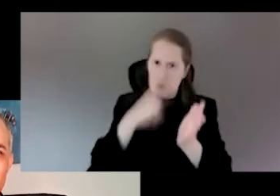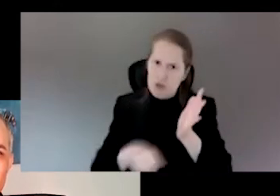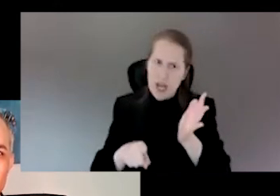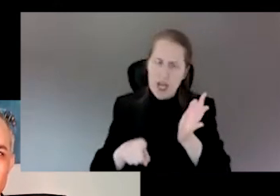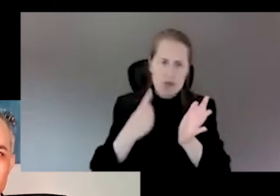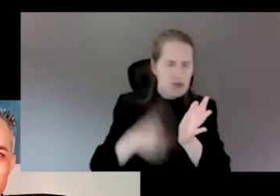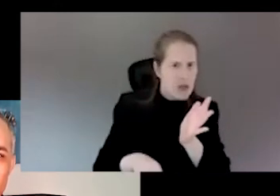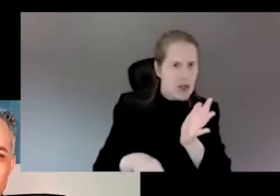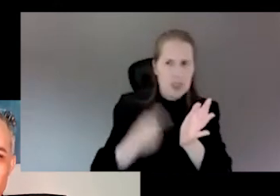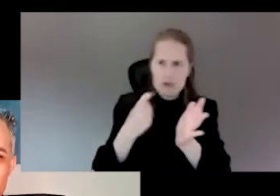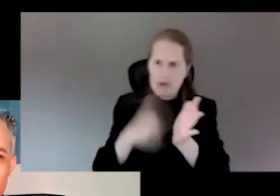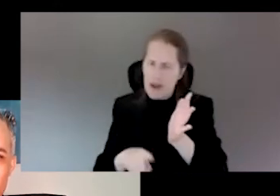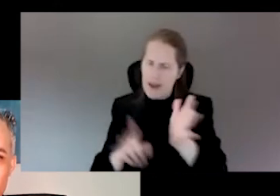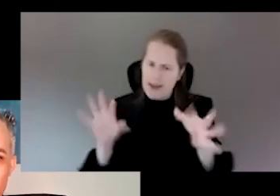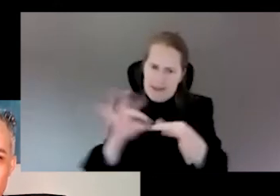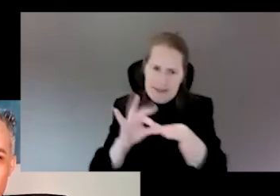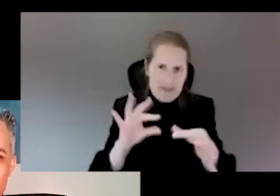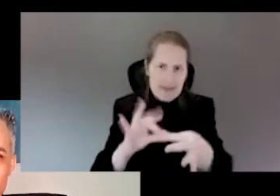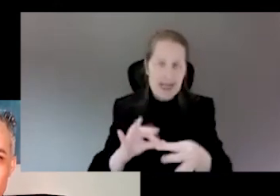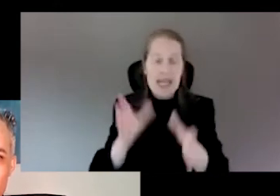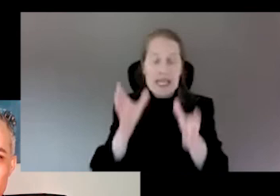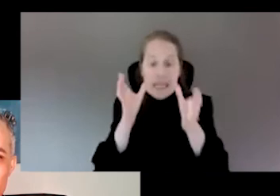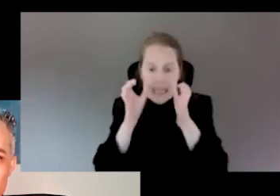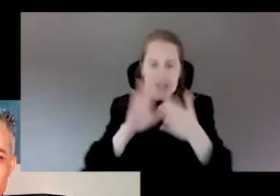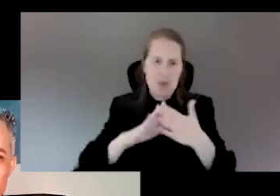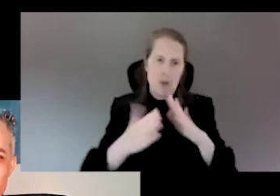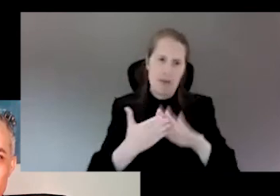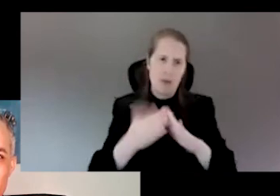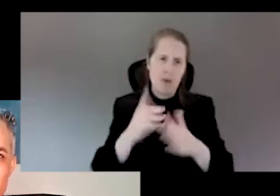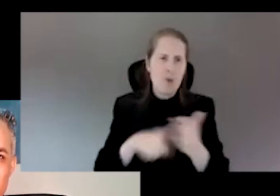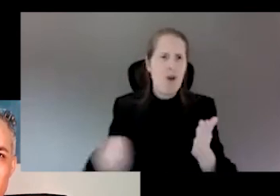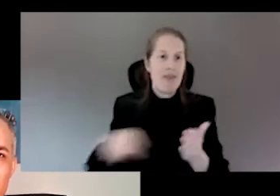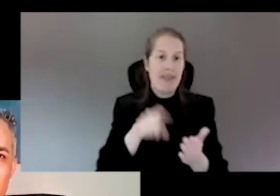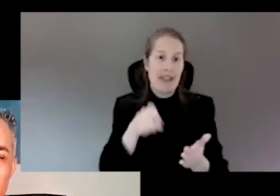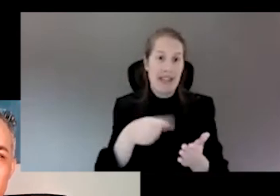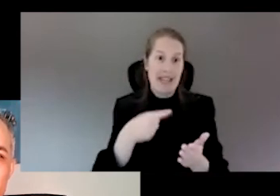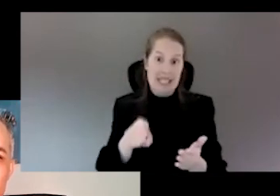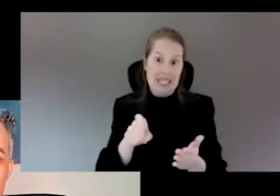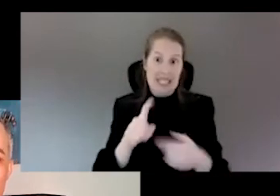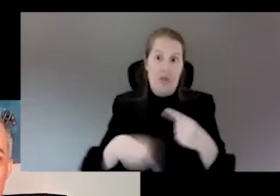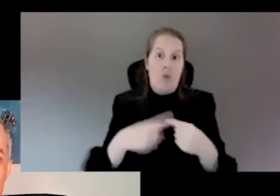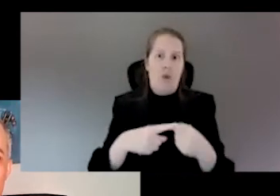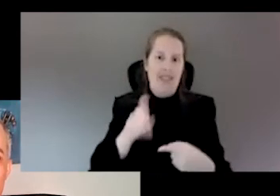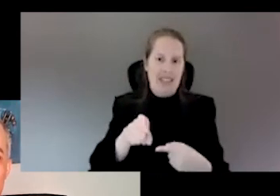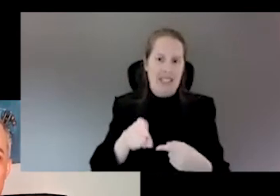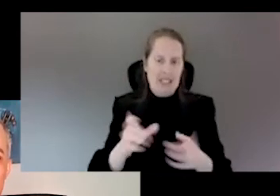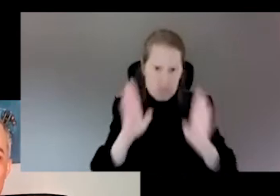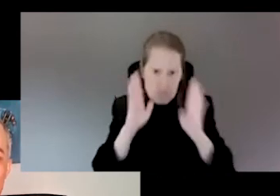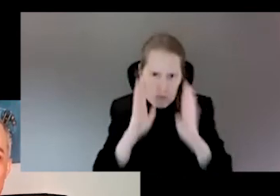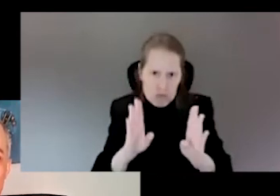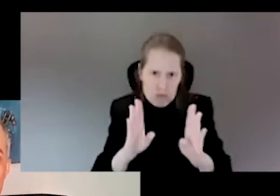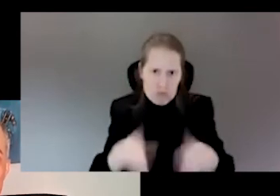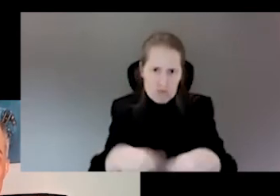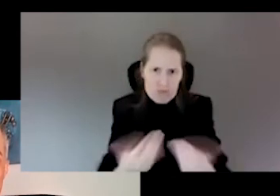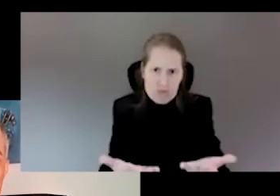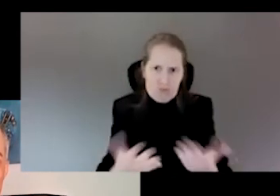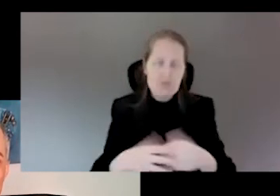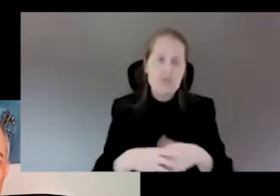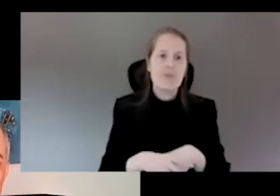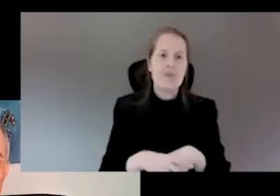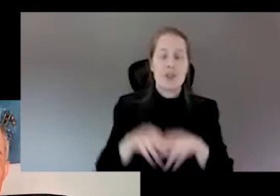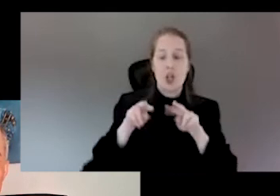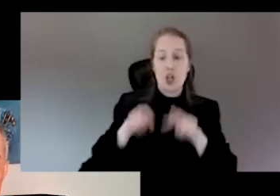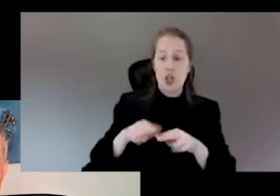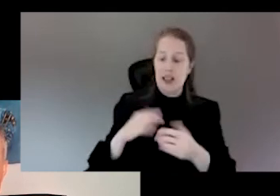in, and continue to listen to our communities on what they need and when they need it. We need to continue to look at our existing processes